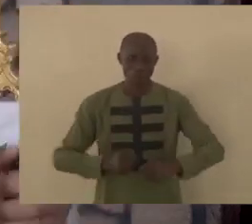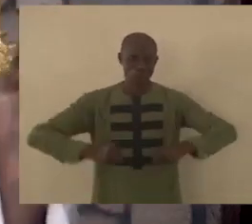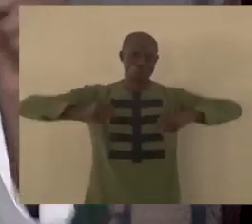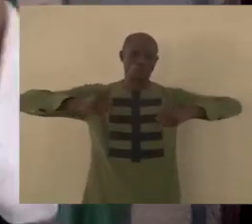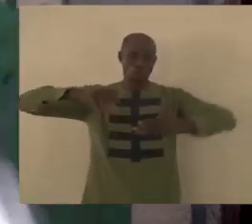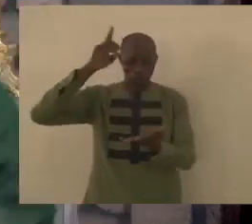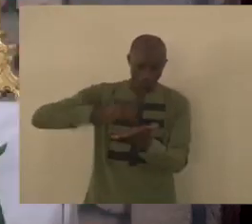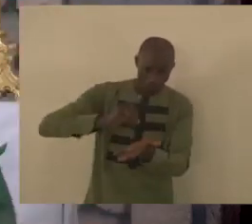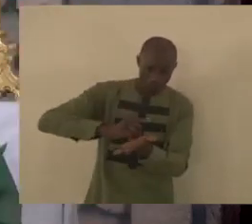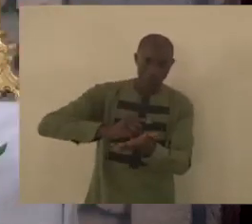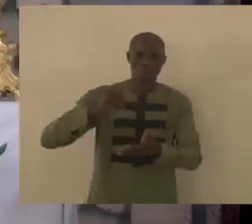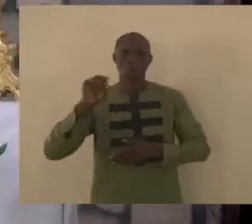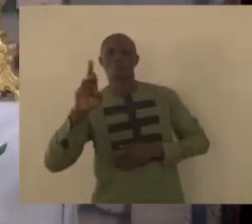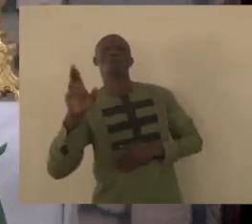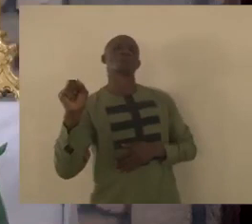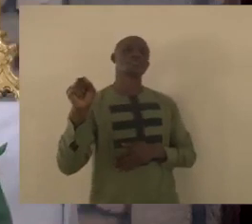Doctor Mrs.